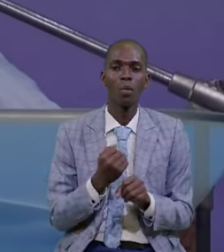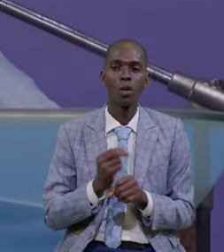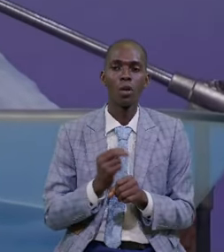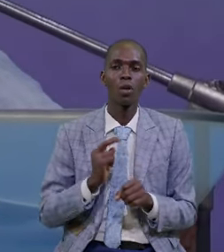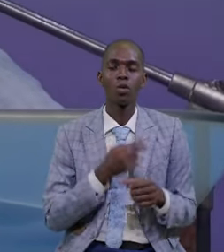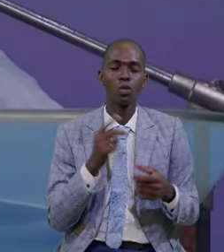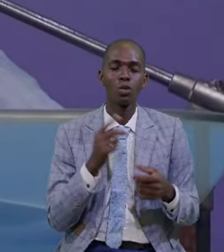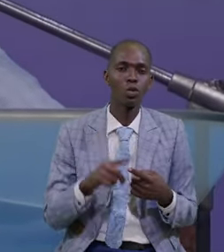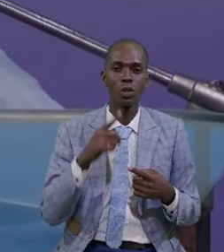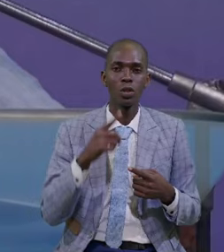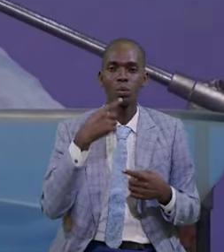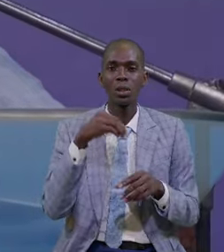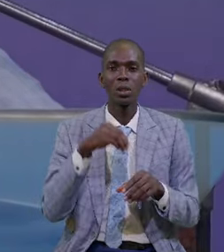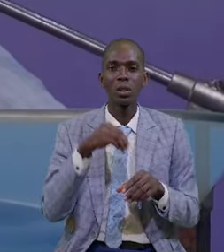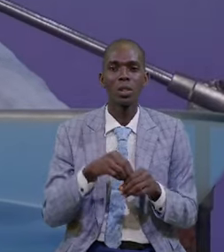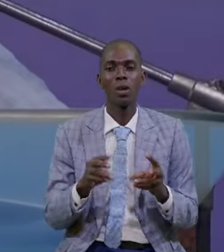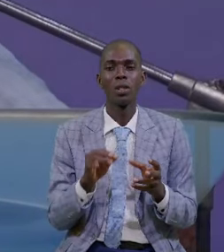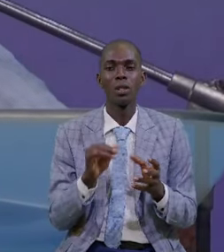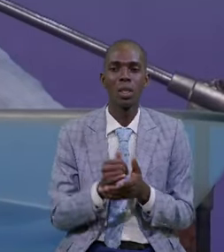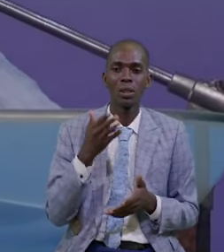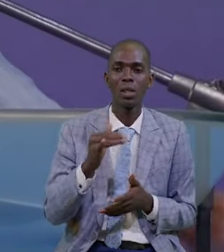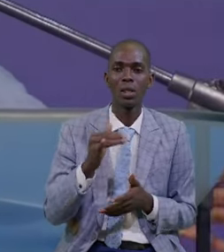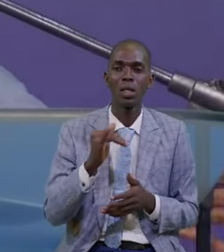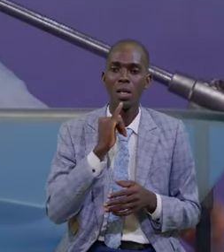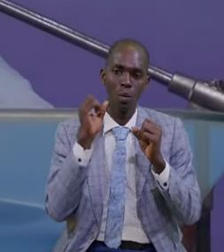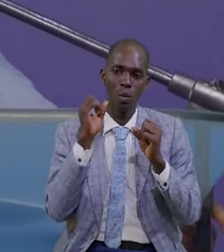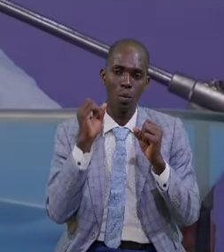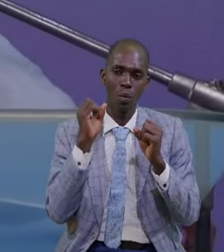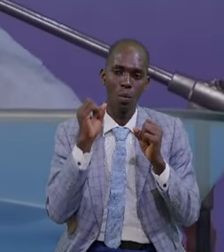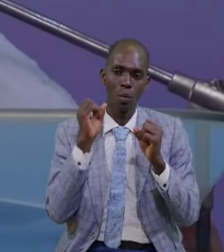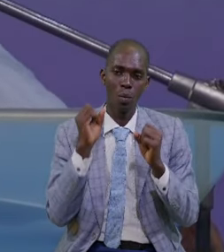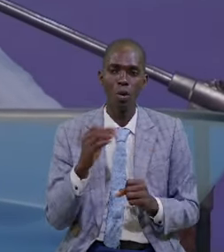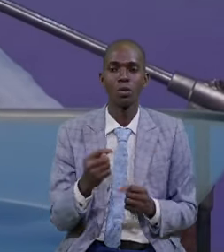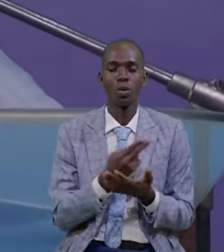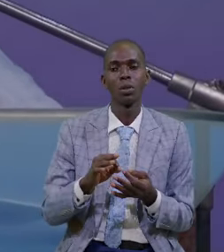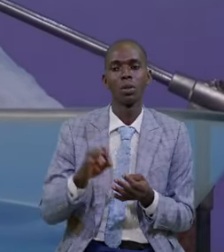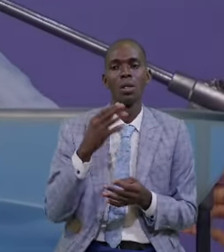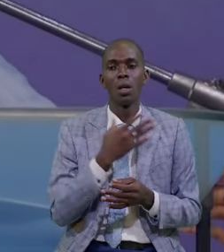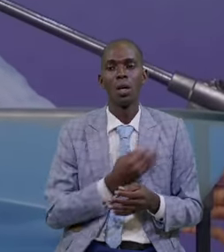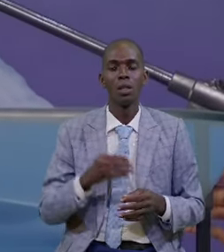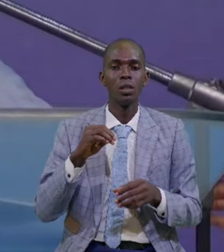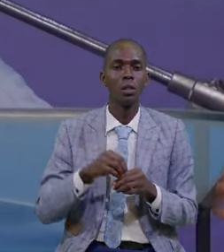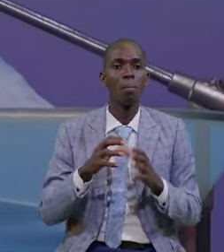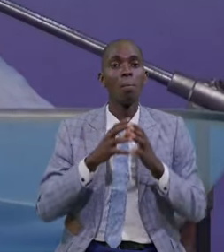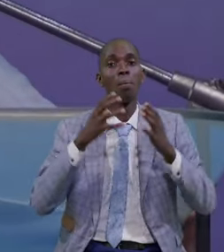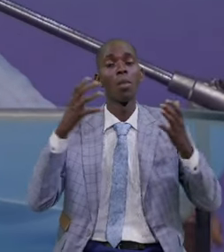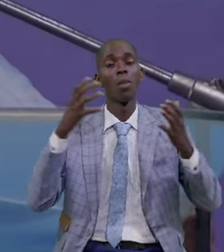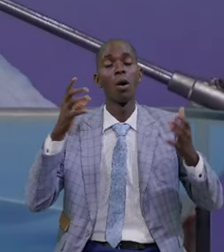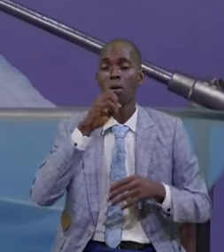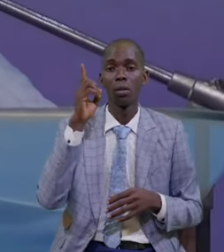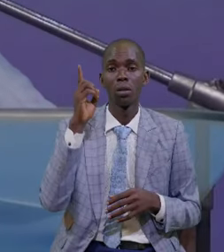way. There is the power of the Holy Ghost, and in much assurance, as ye